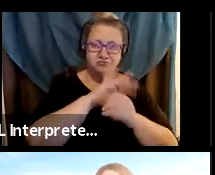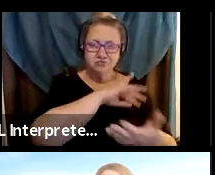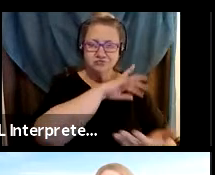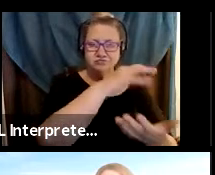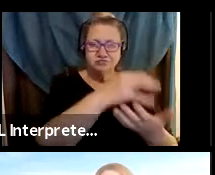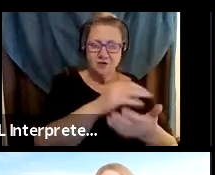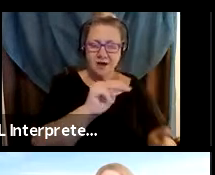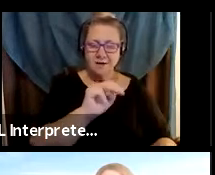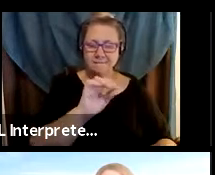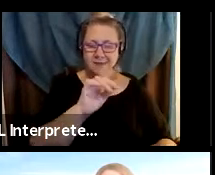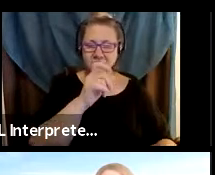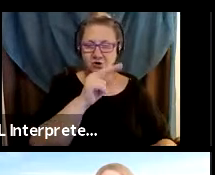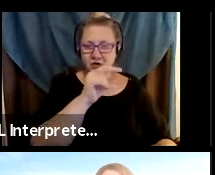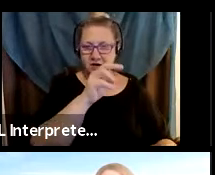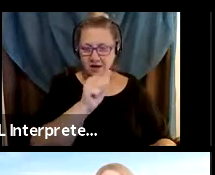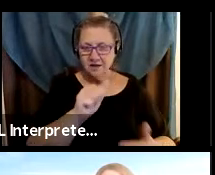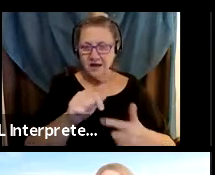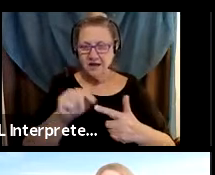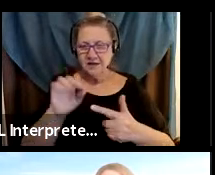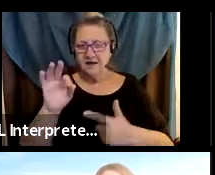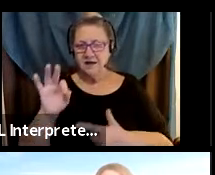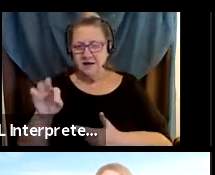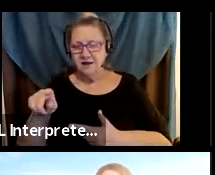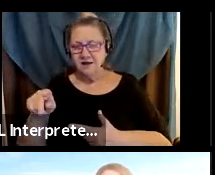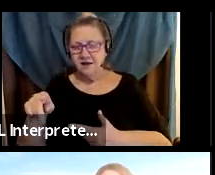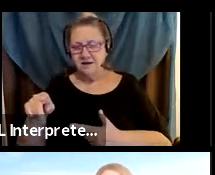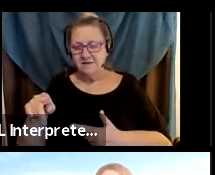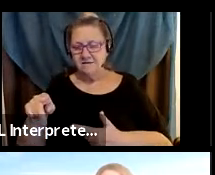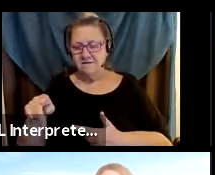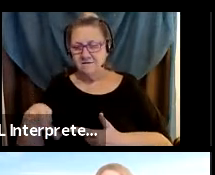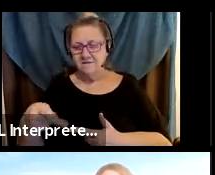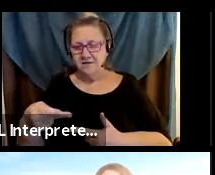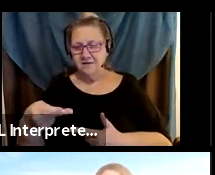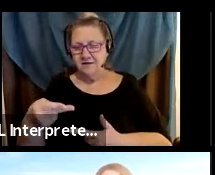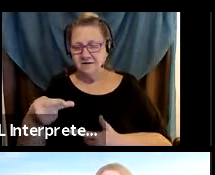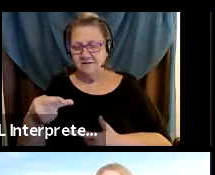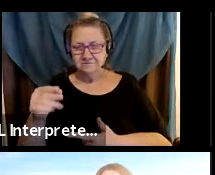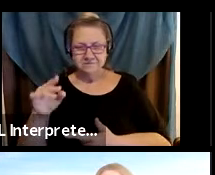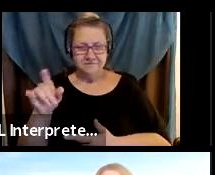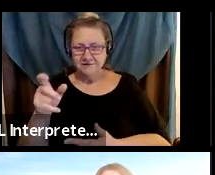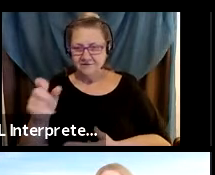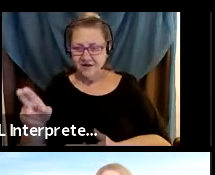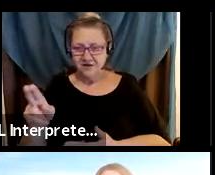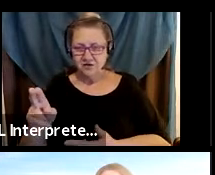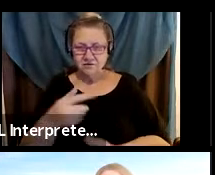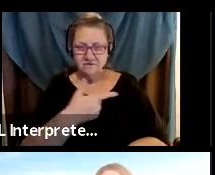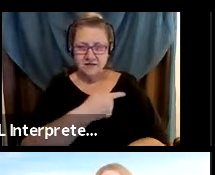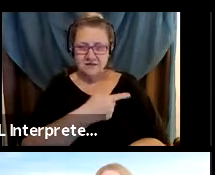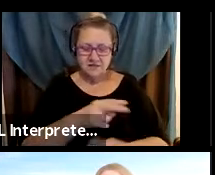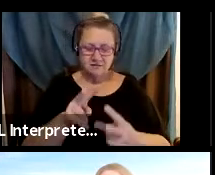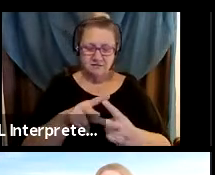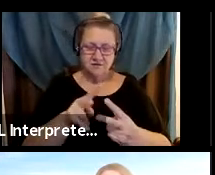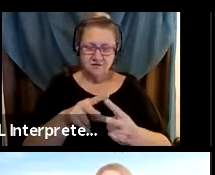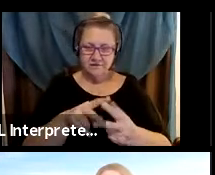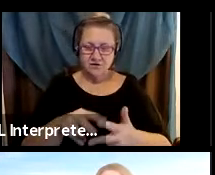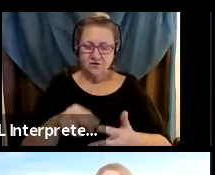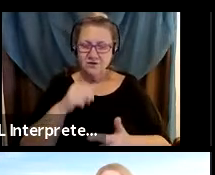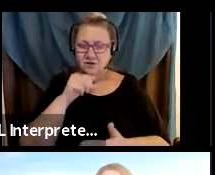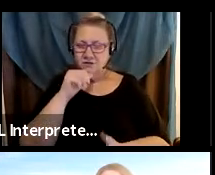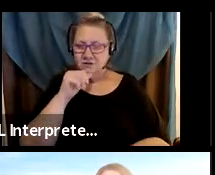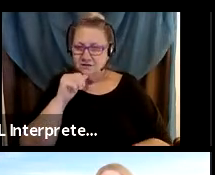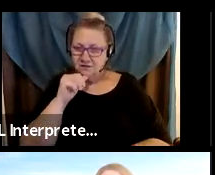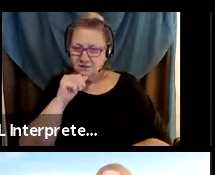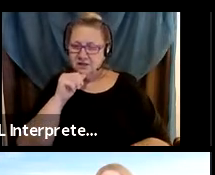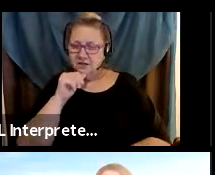So I think it's definitely, it's definitely a disappointment, right? That as we're all talking about,